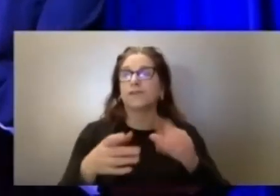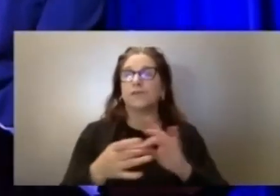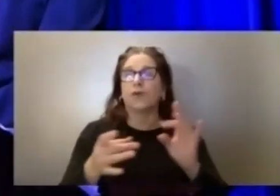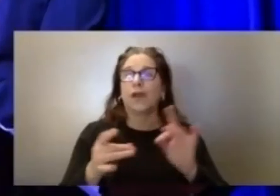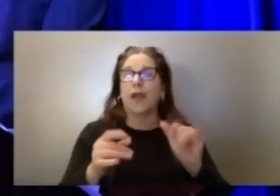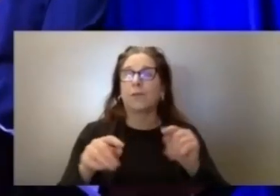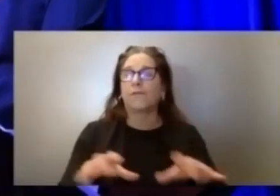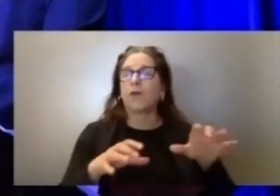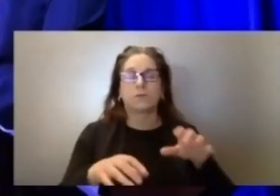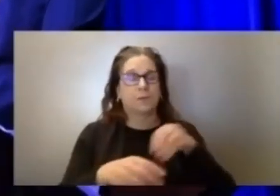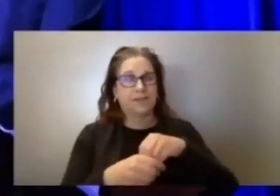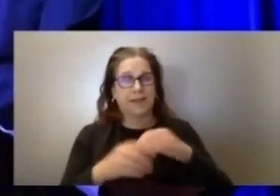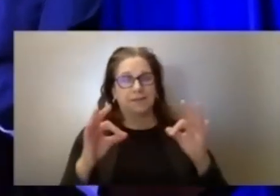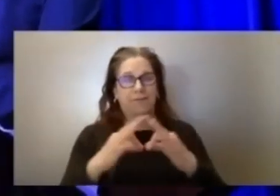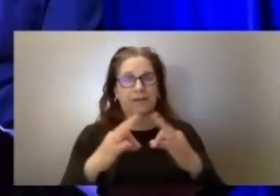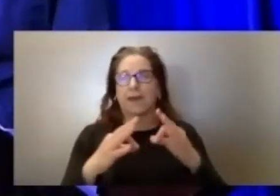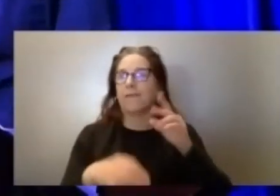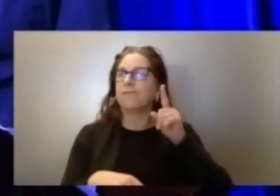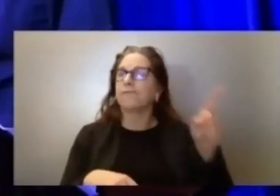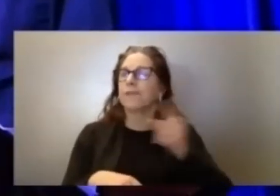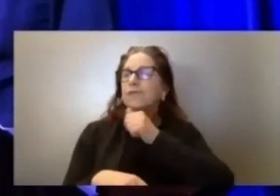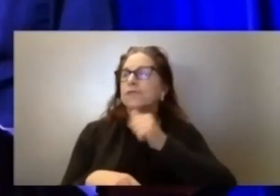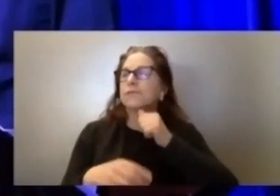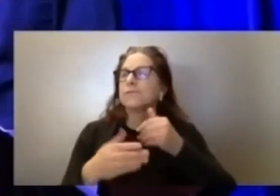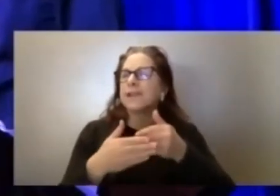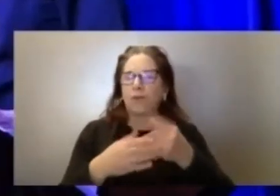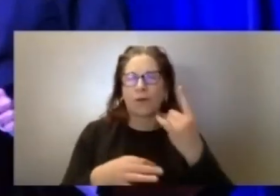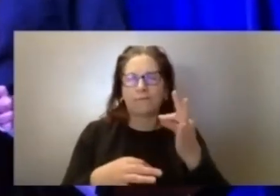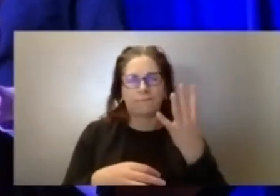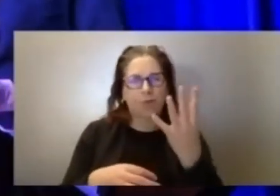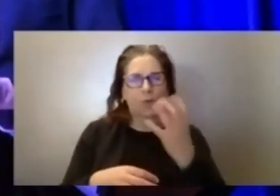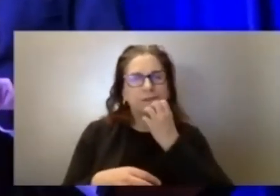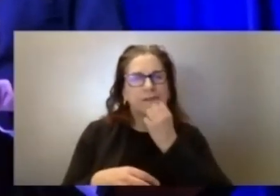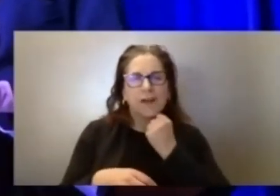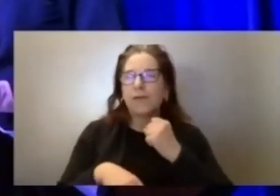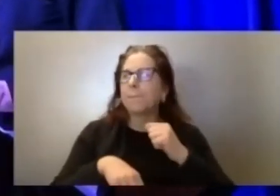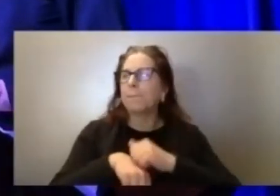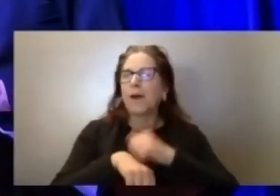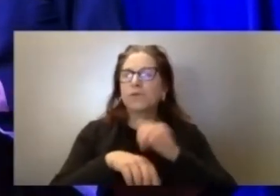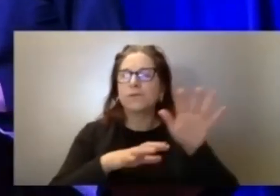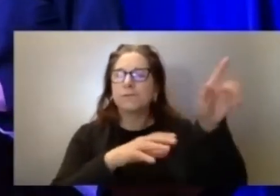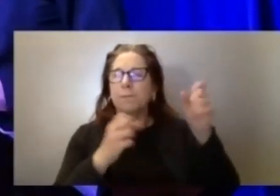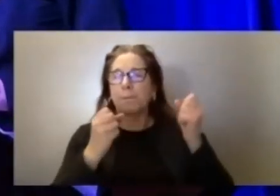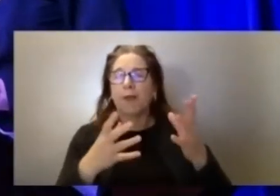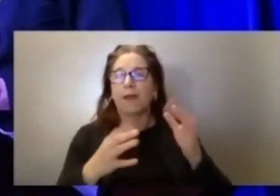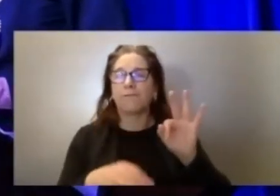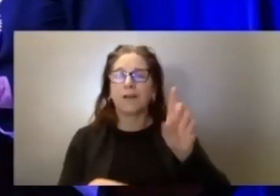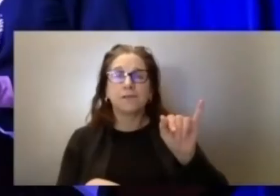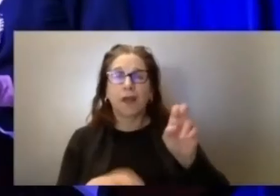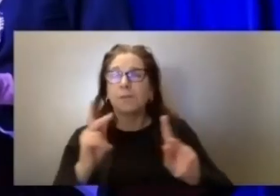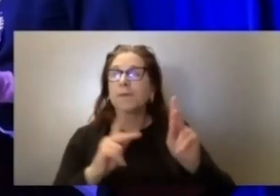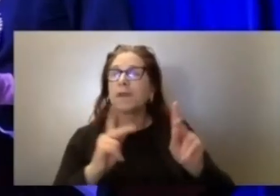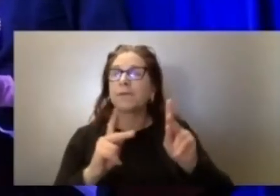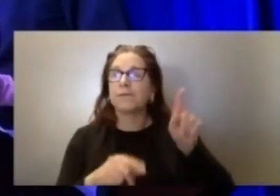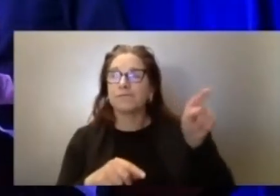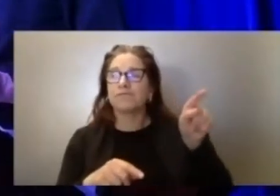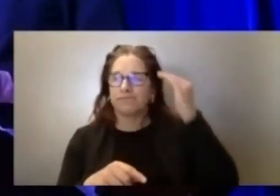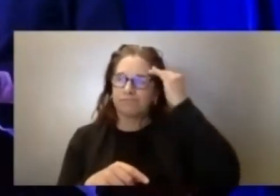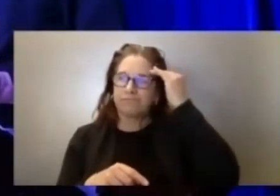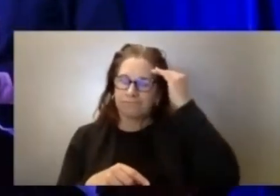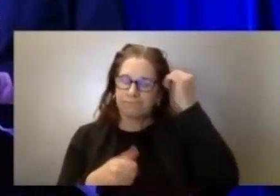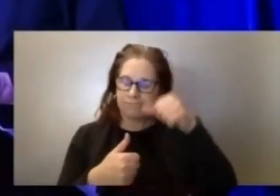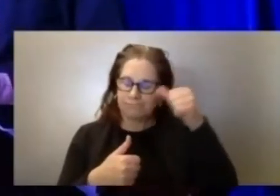I told this story at a performance in Flagstaff near one of the sacred mountains for the Diné people. Many of the